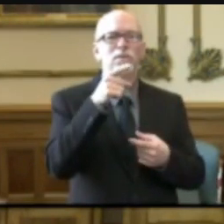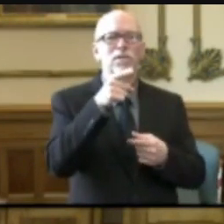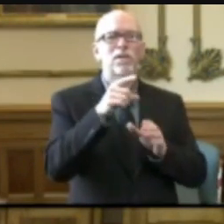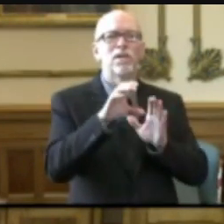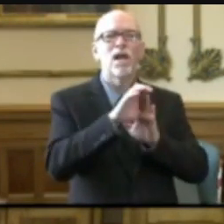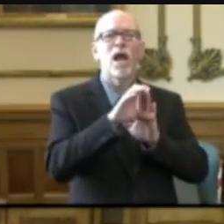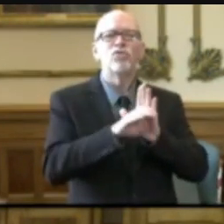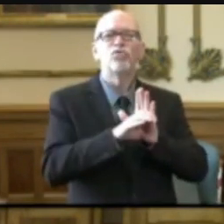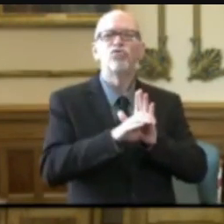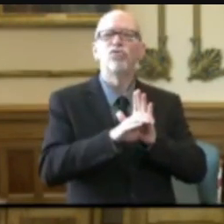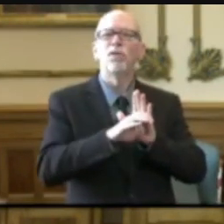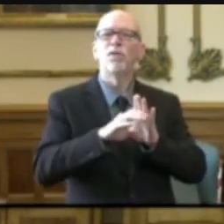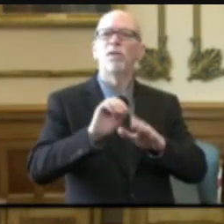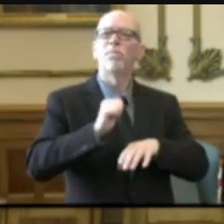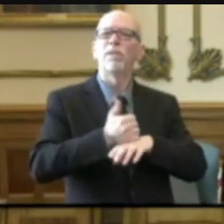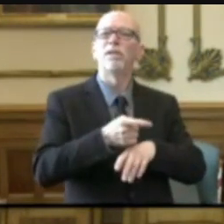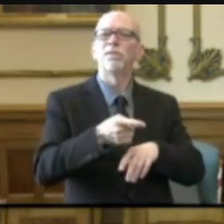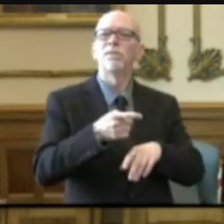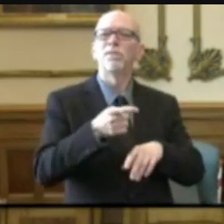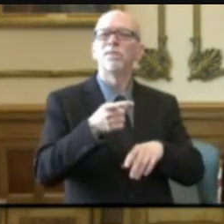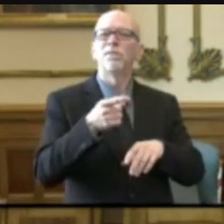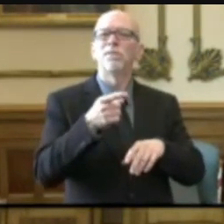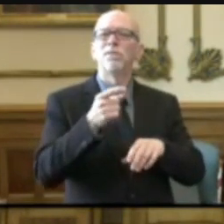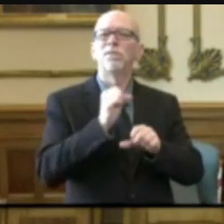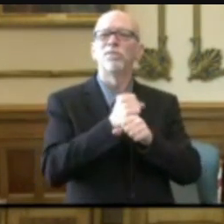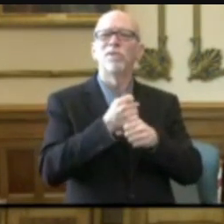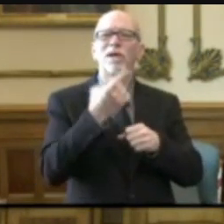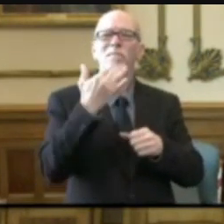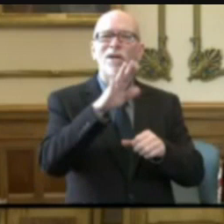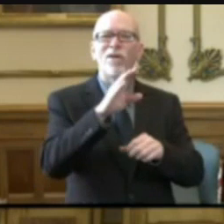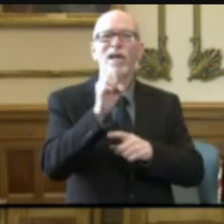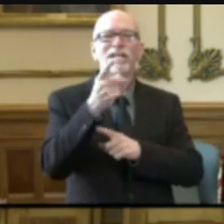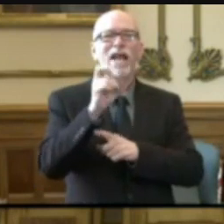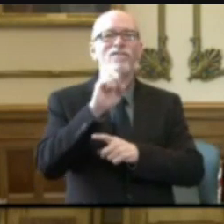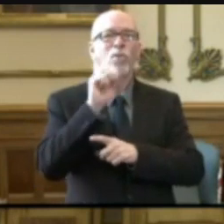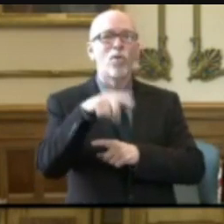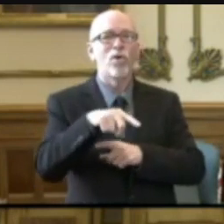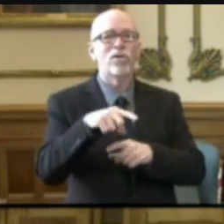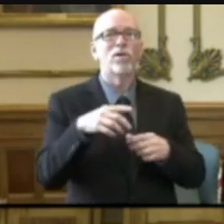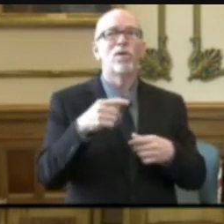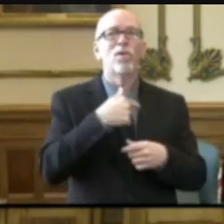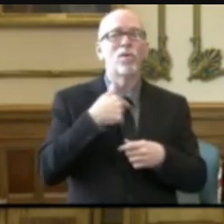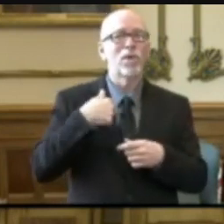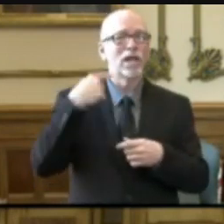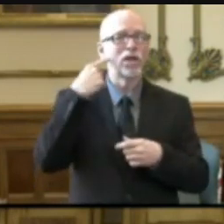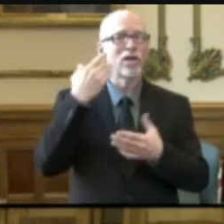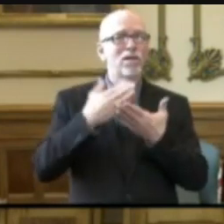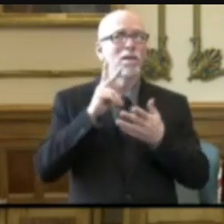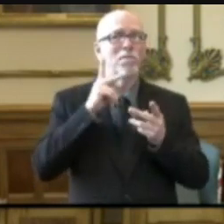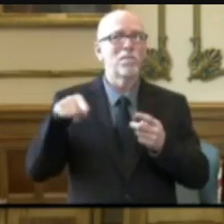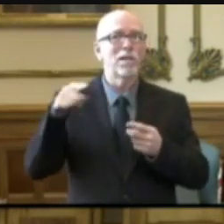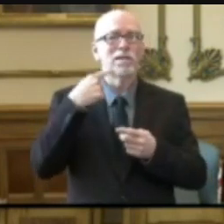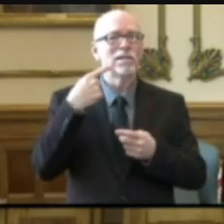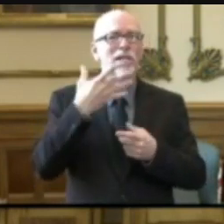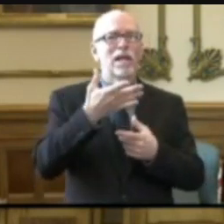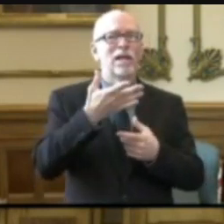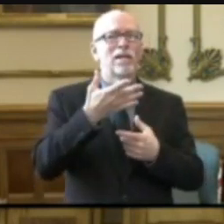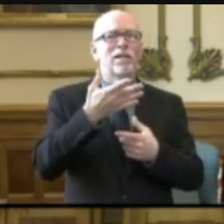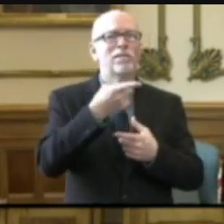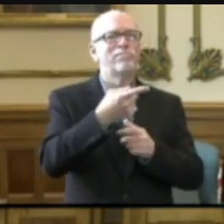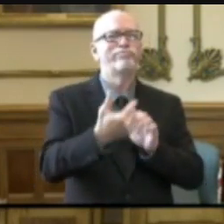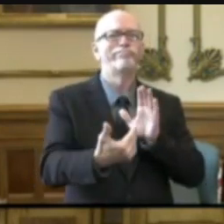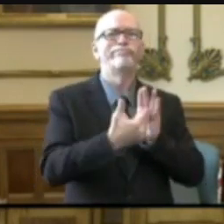basis for you issuing executive orders. We're hearing some people who claim that that's actually